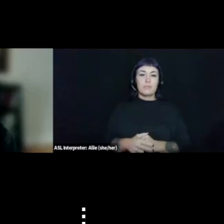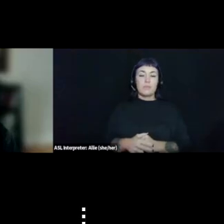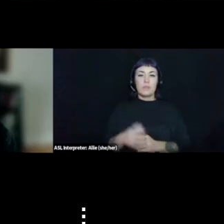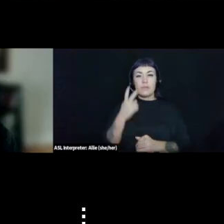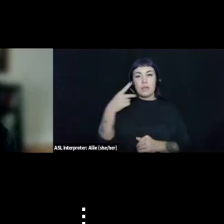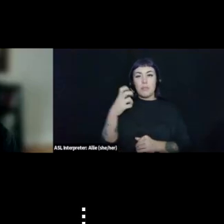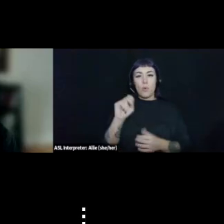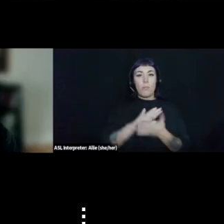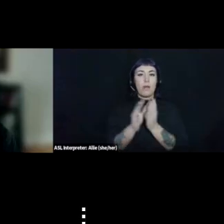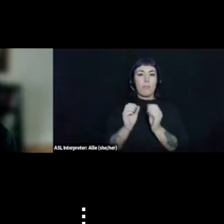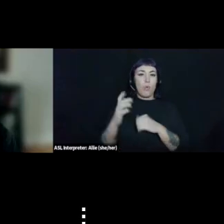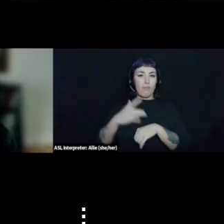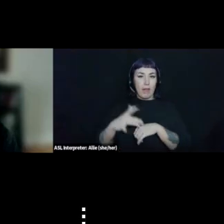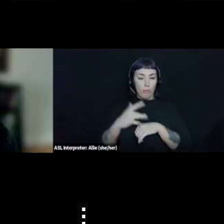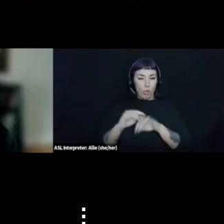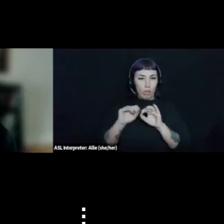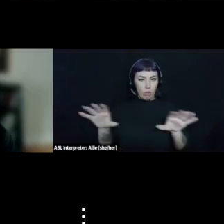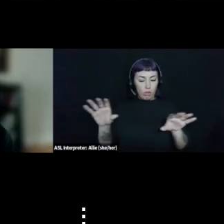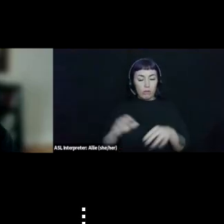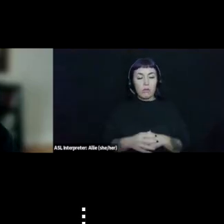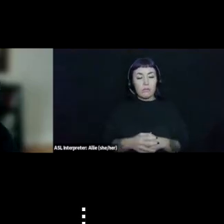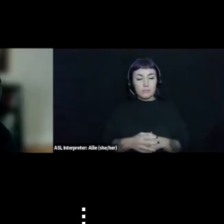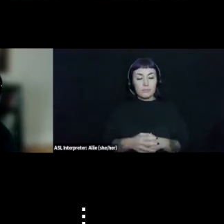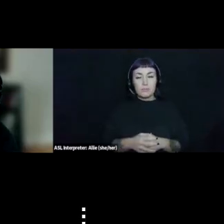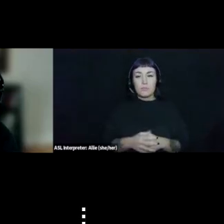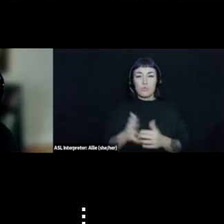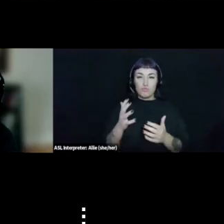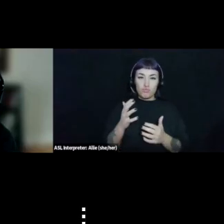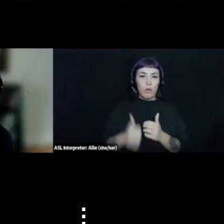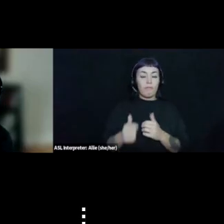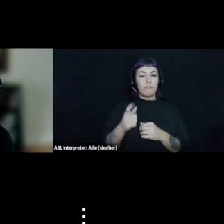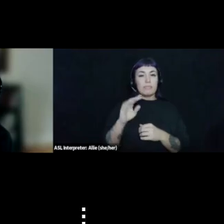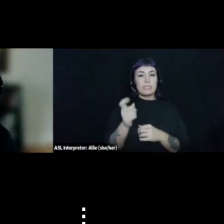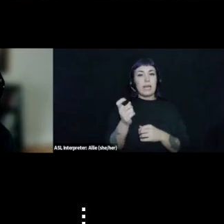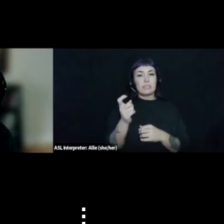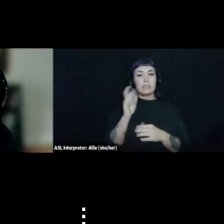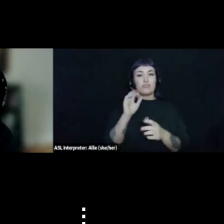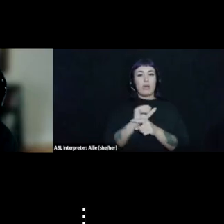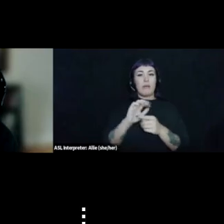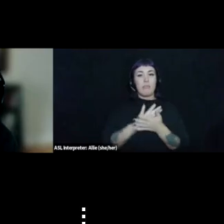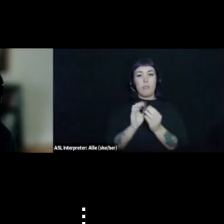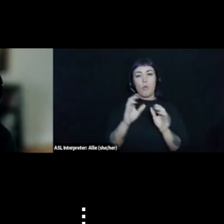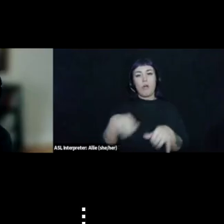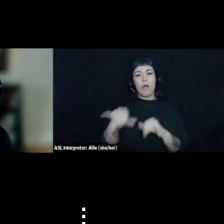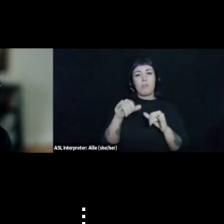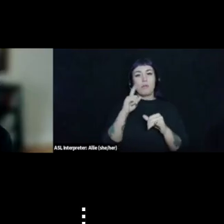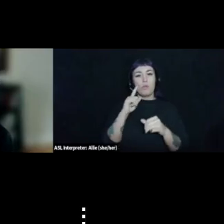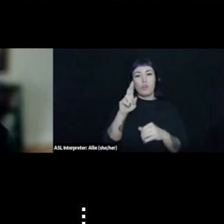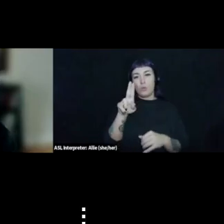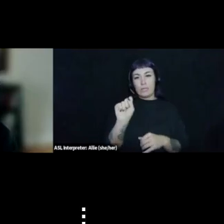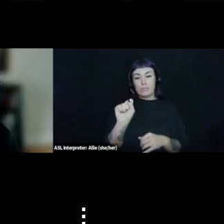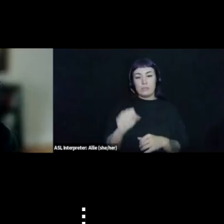porn become more available, rough sex practices have also become more common in the United